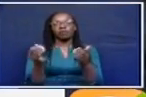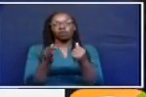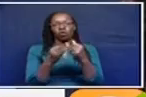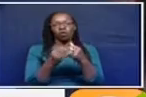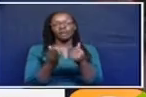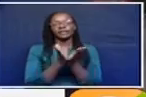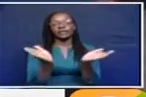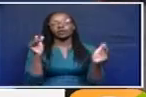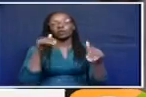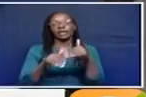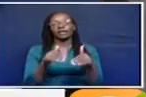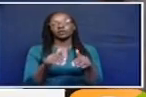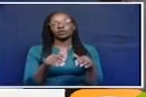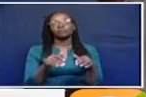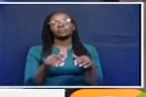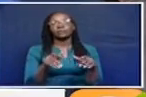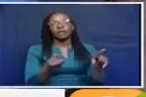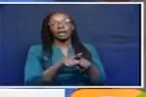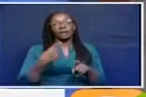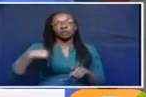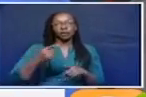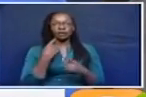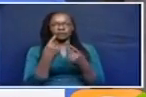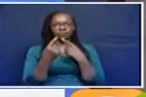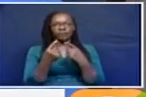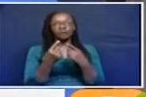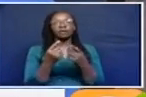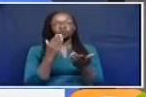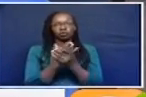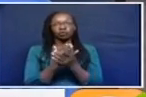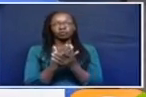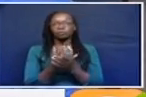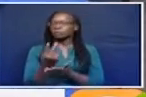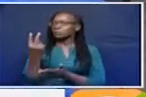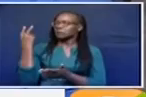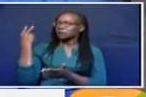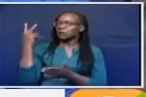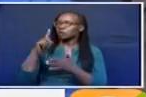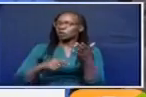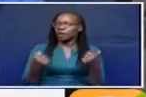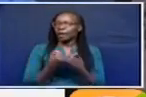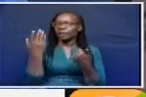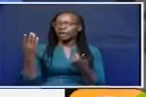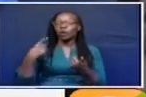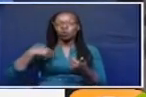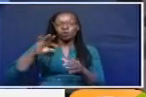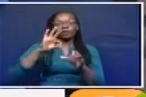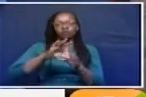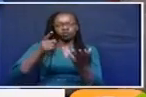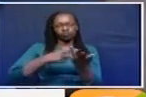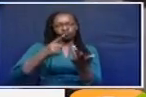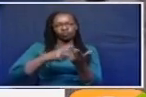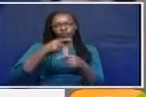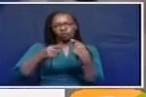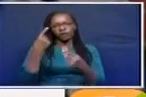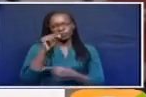general election. As we speak, rightly so, what is happening is now we are counting the votes of the Senate